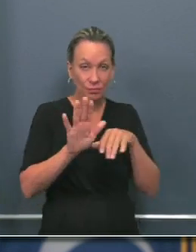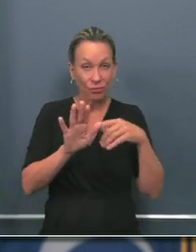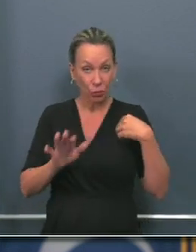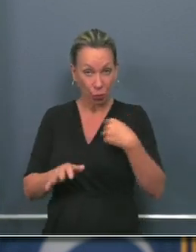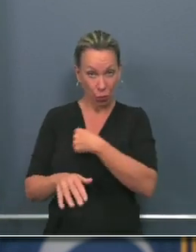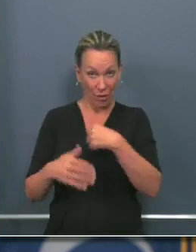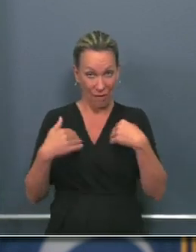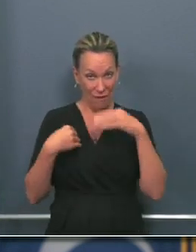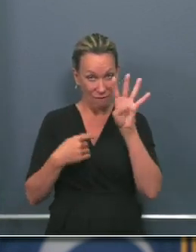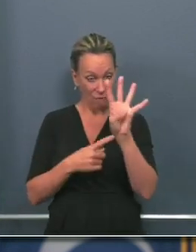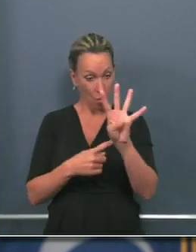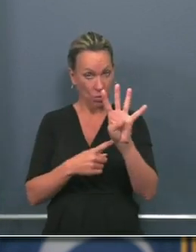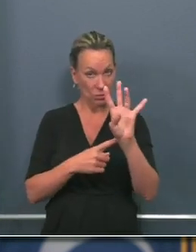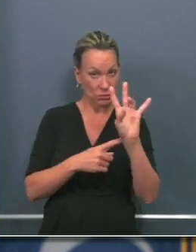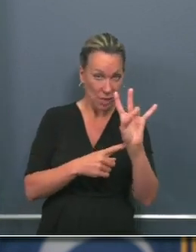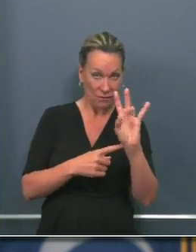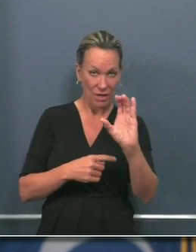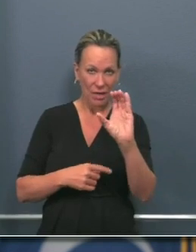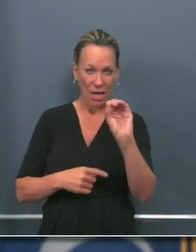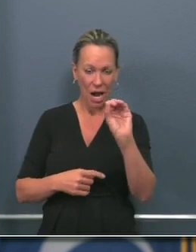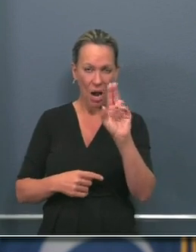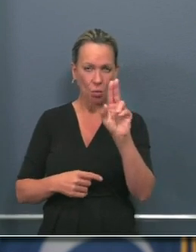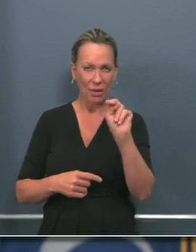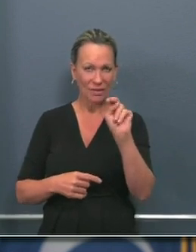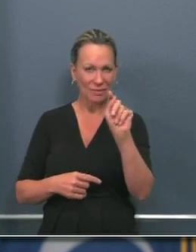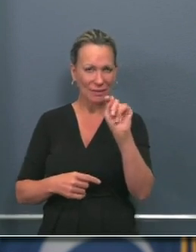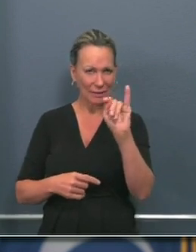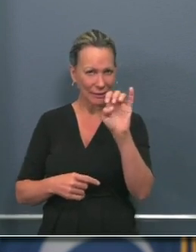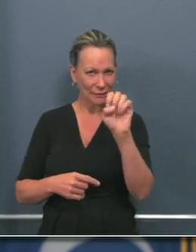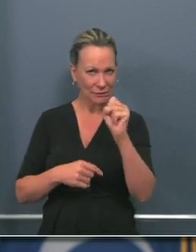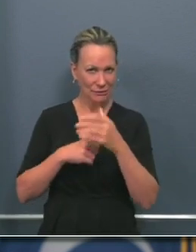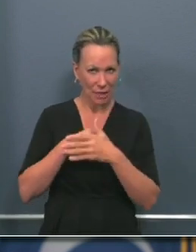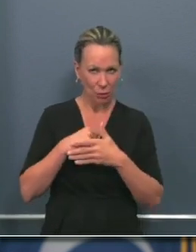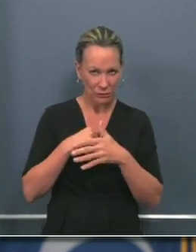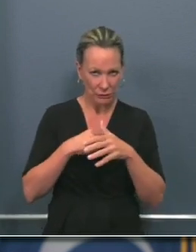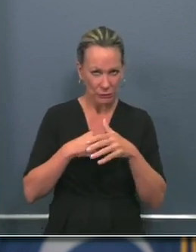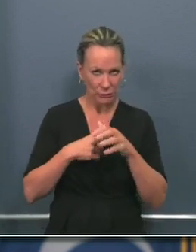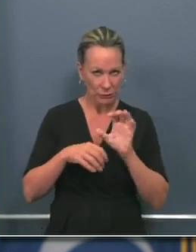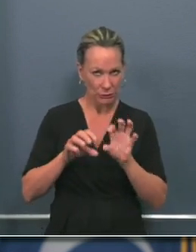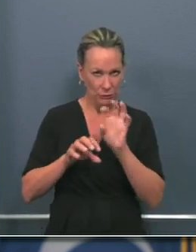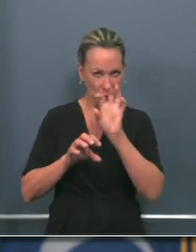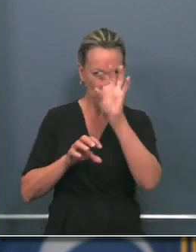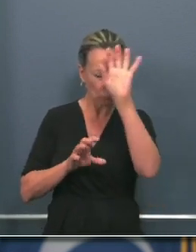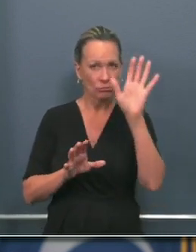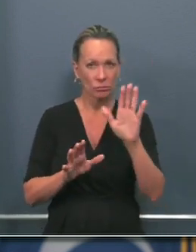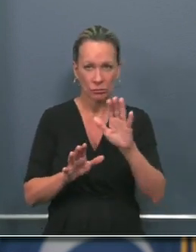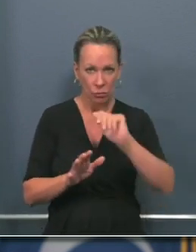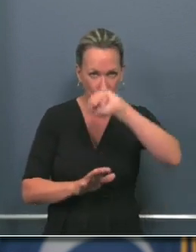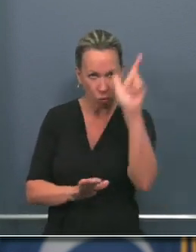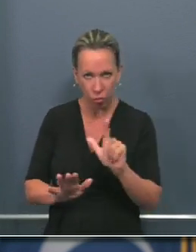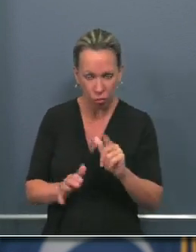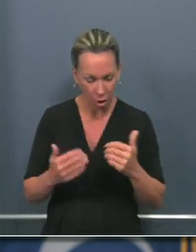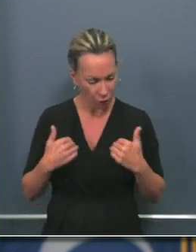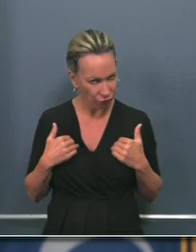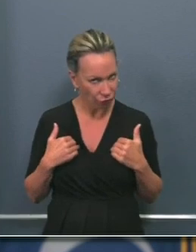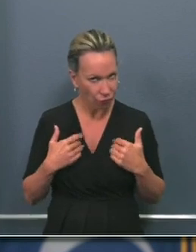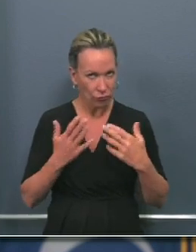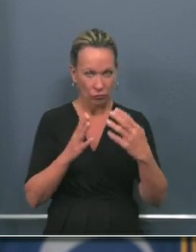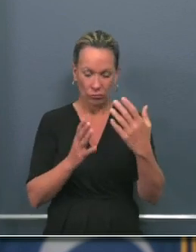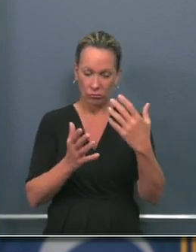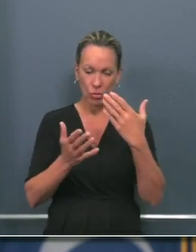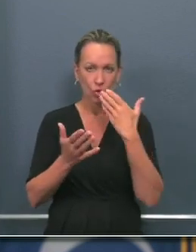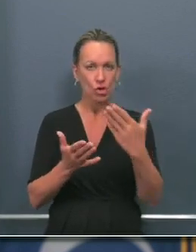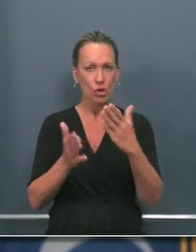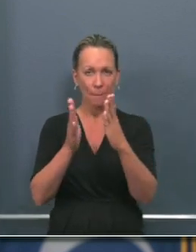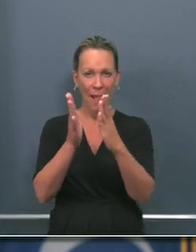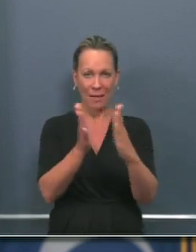PPE, having the adequate number of testing, ability to cohort individuals that have tested positive or have